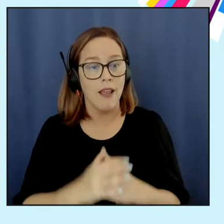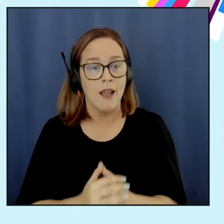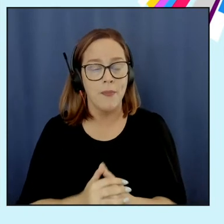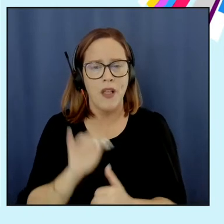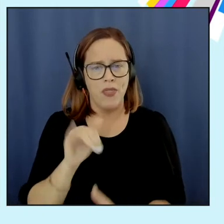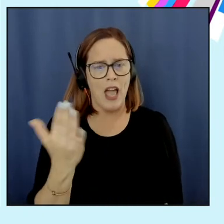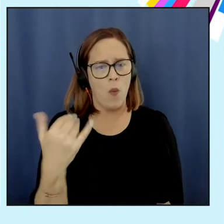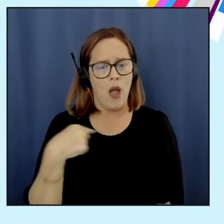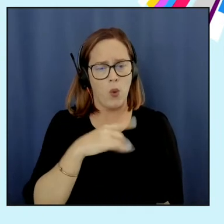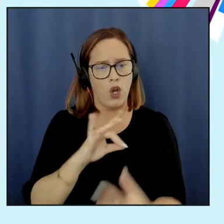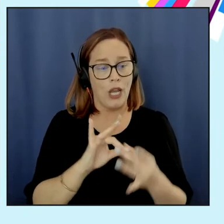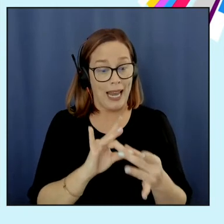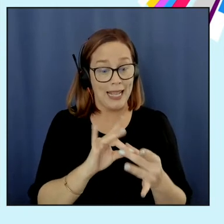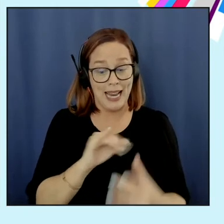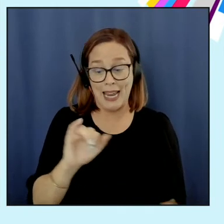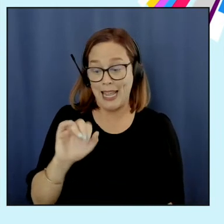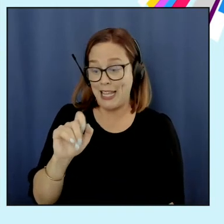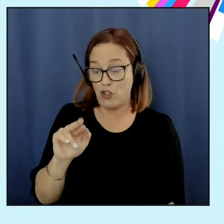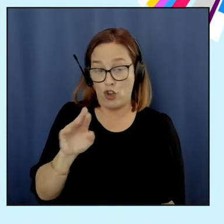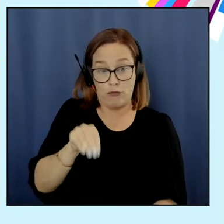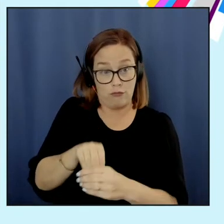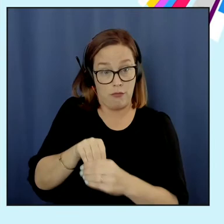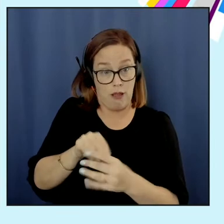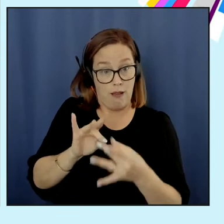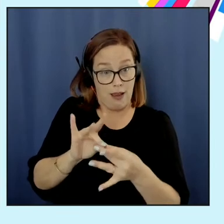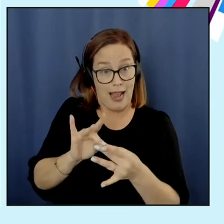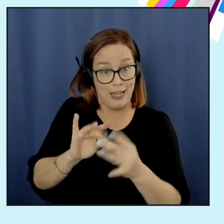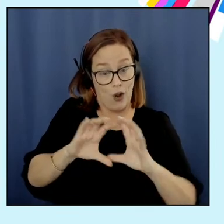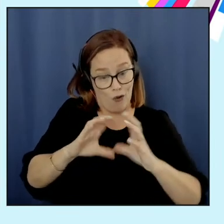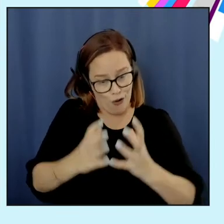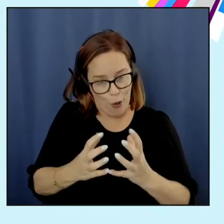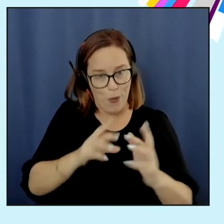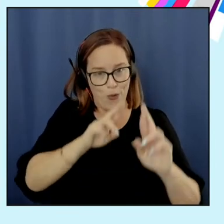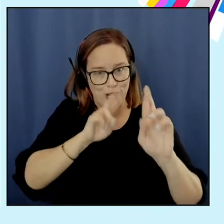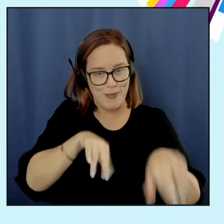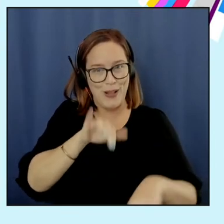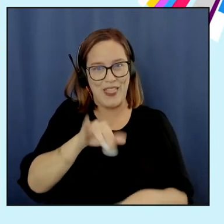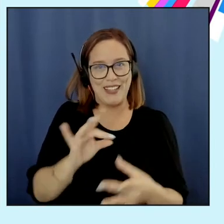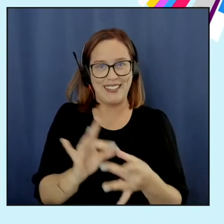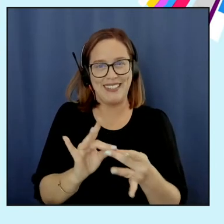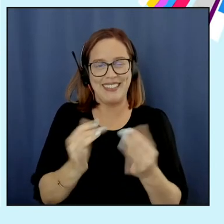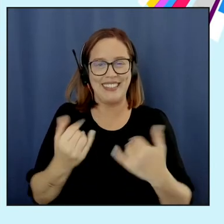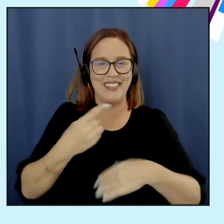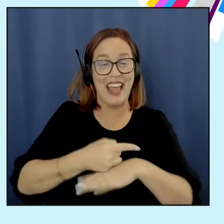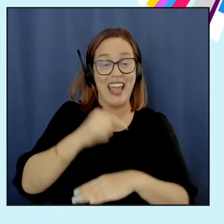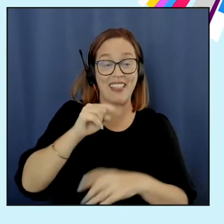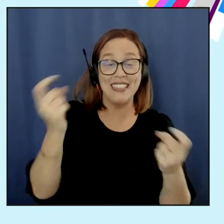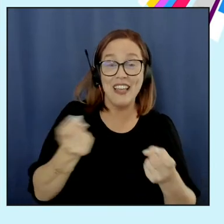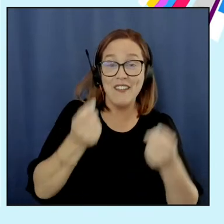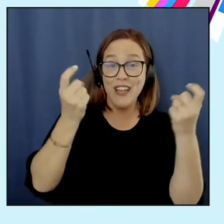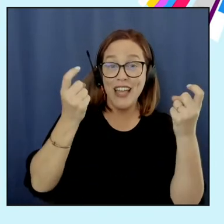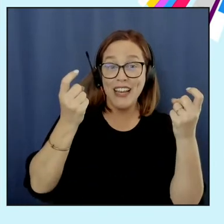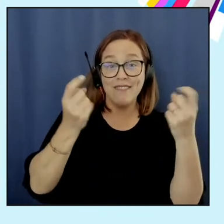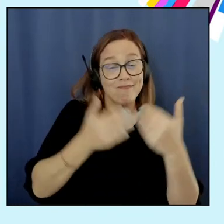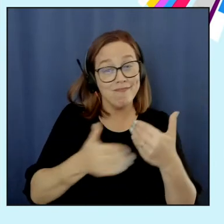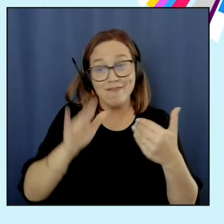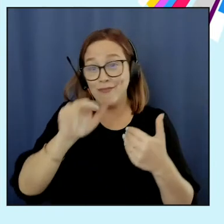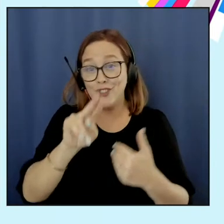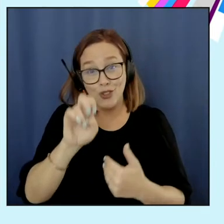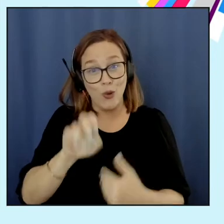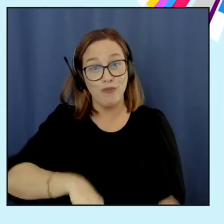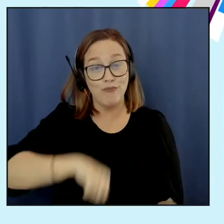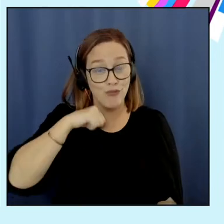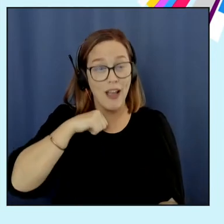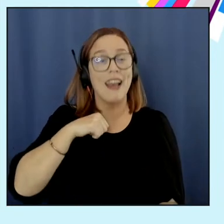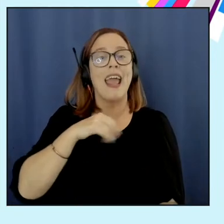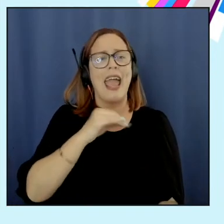global response. That's what we're talking about today at this event, throughout the events in June, also every single day of the year. Back to you,